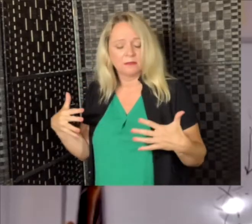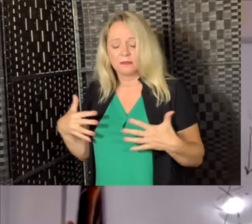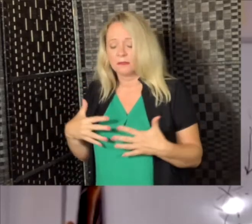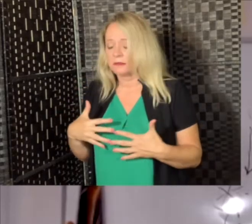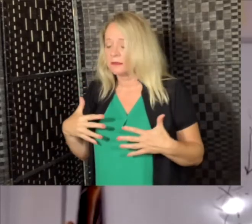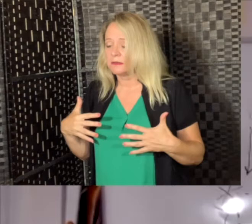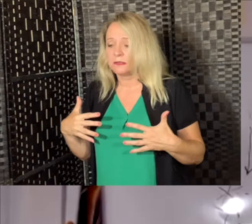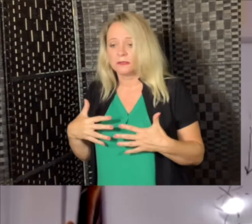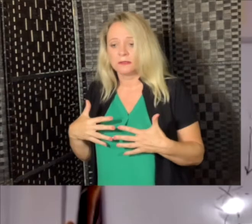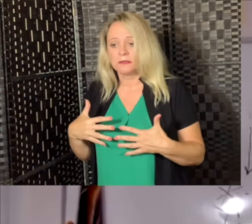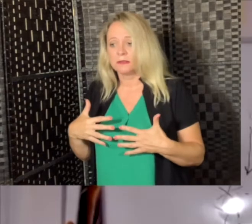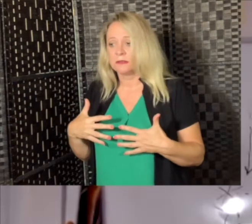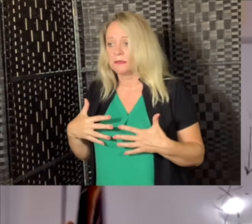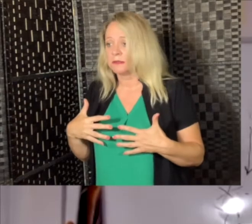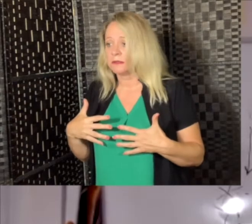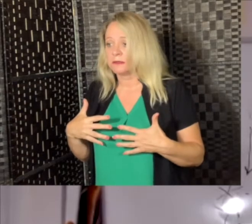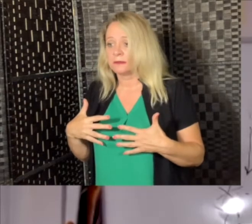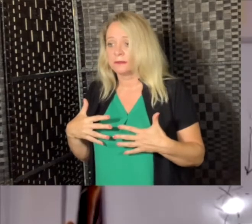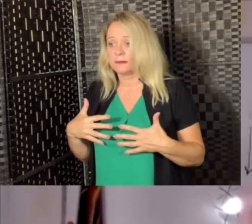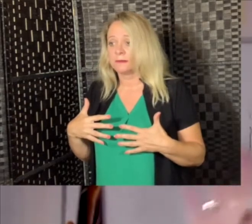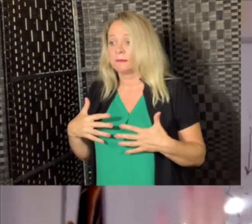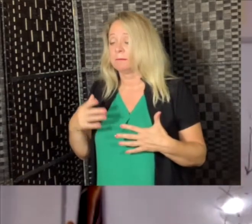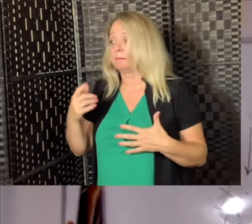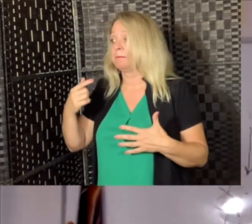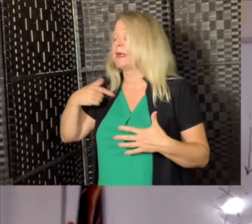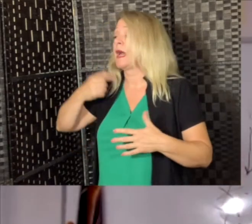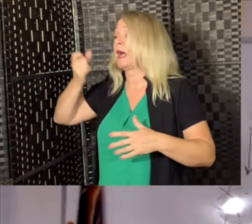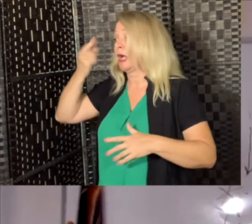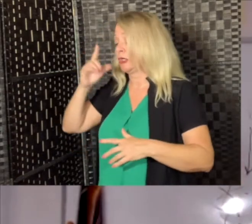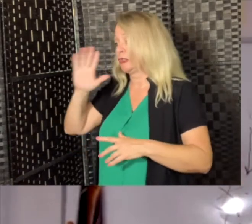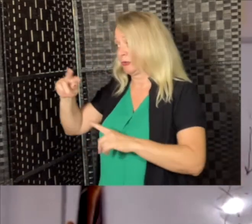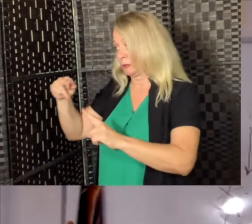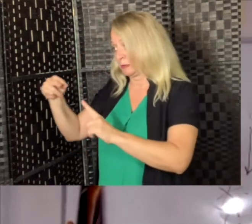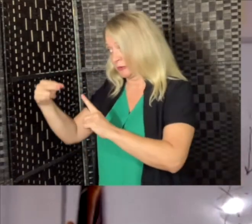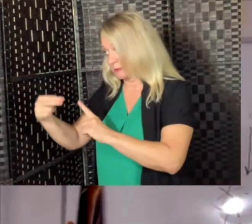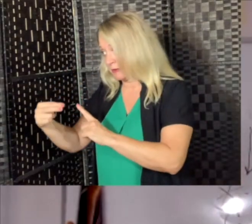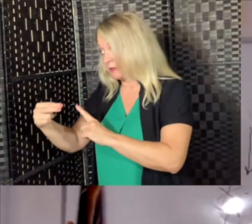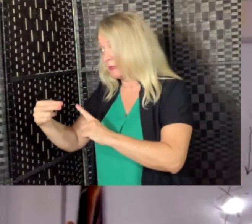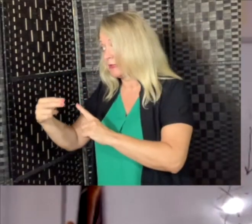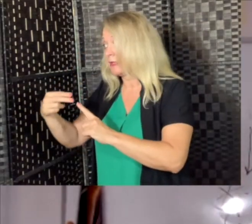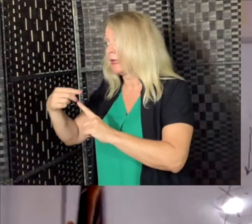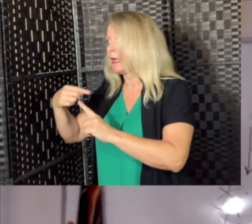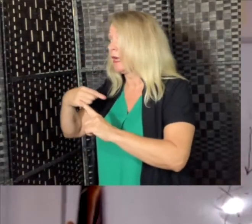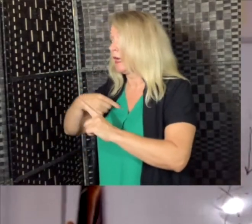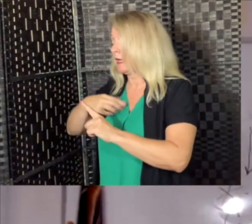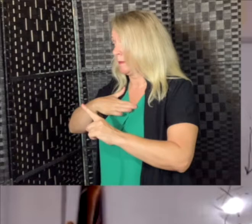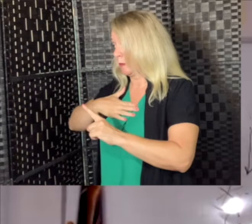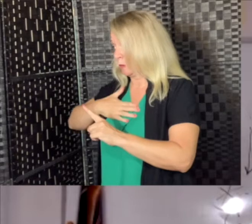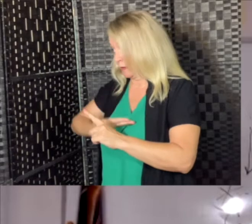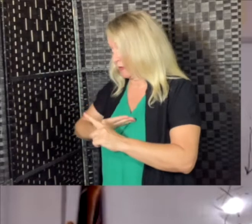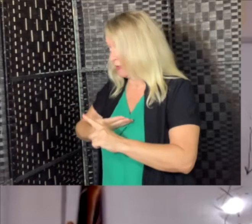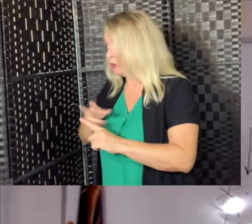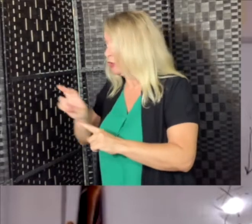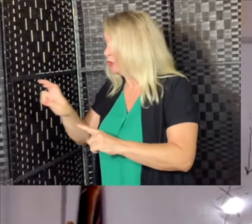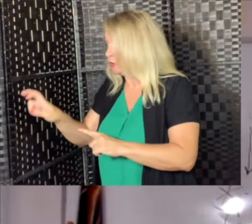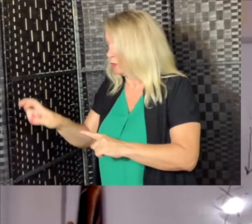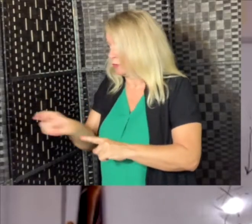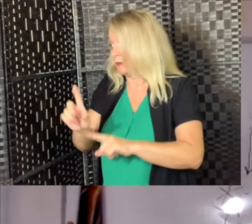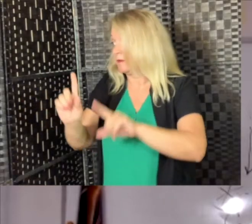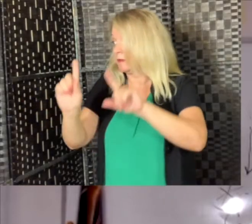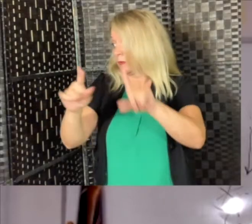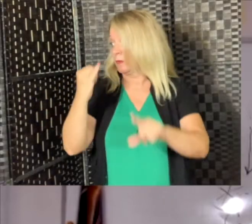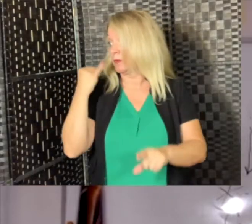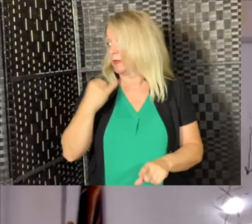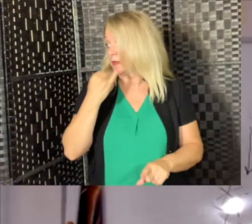And they came back. In real life, it was world travel. Emotionally, heart to heart, it was world travel.